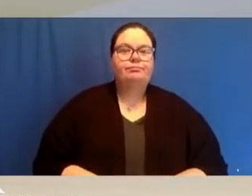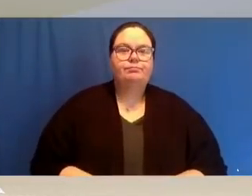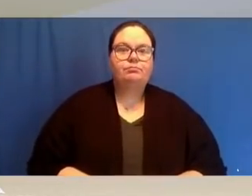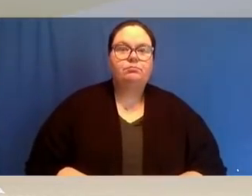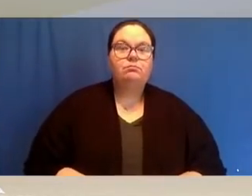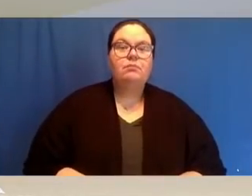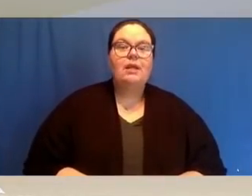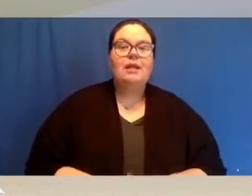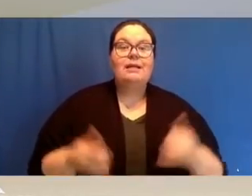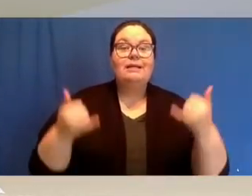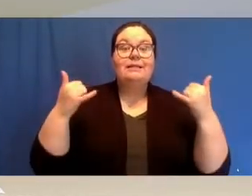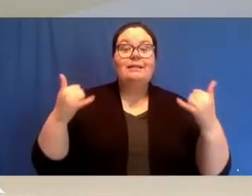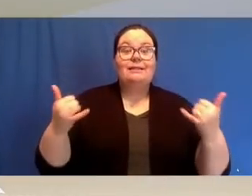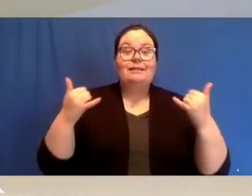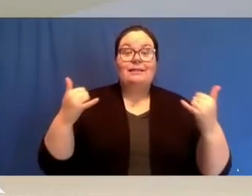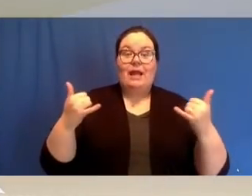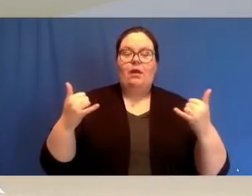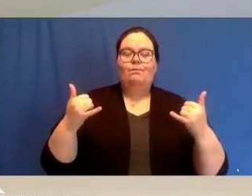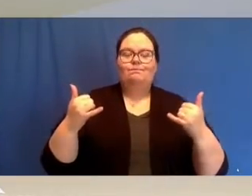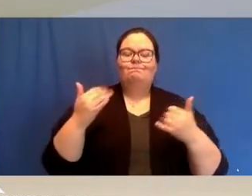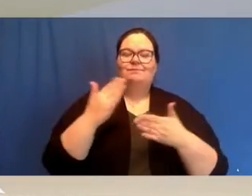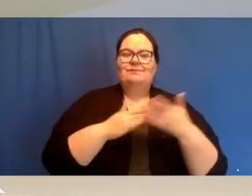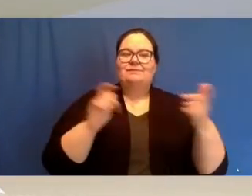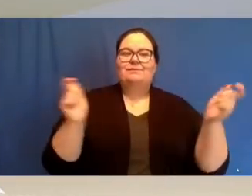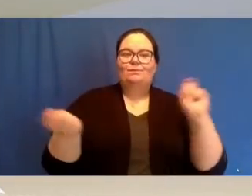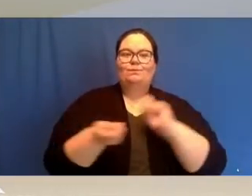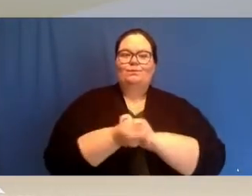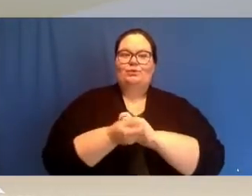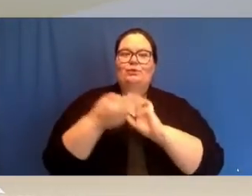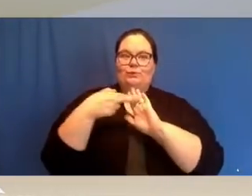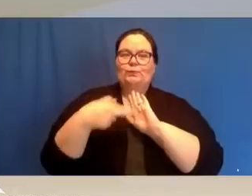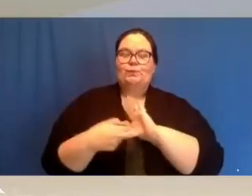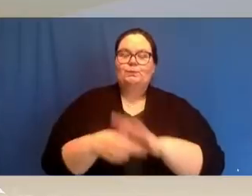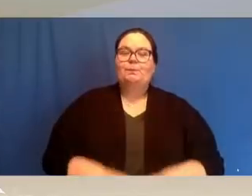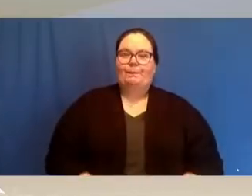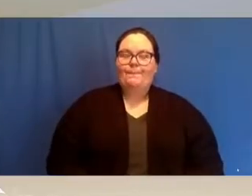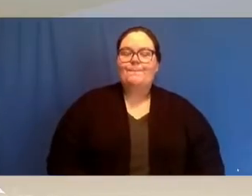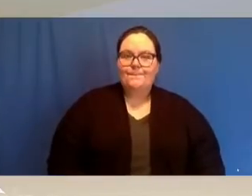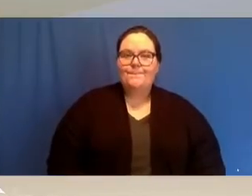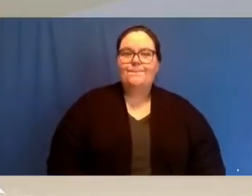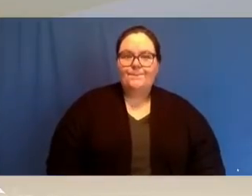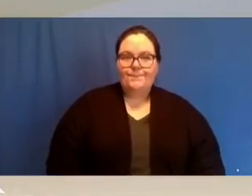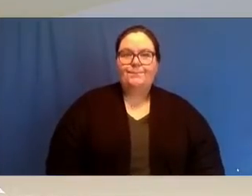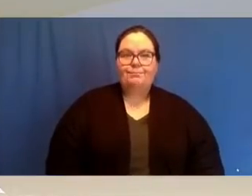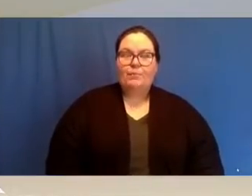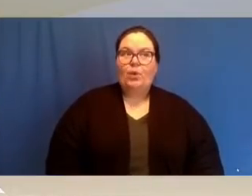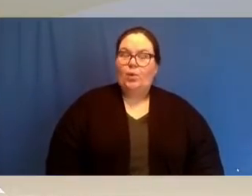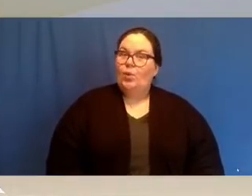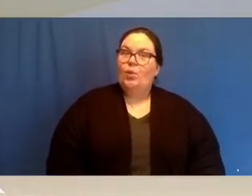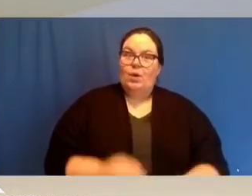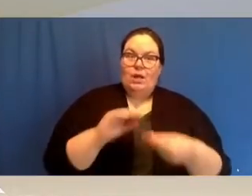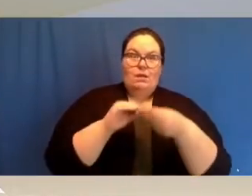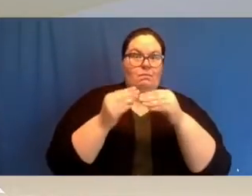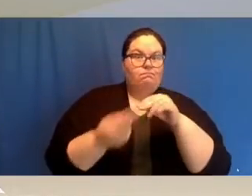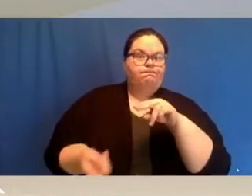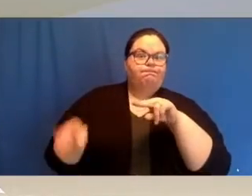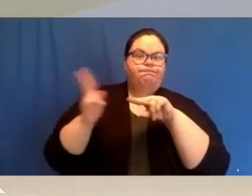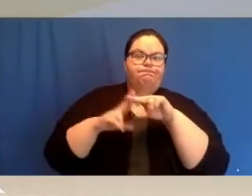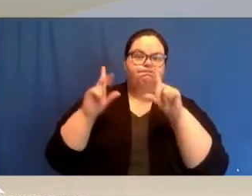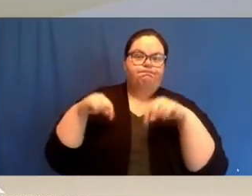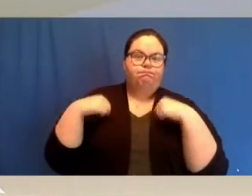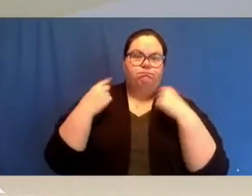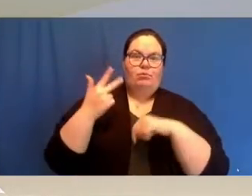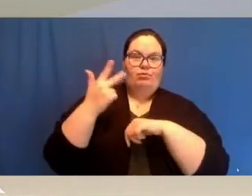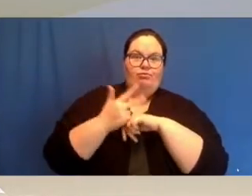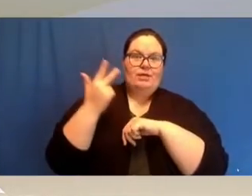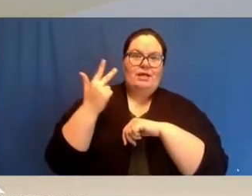We are now making some of these adjustments to these measures. We've had a record number of cases in the last 3 days,